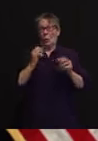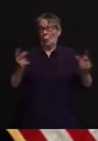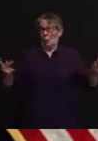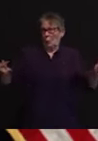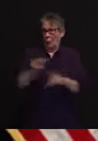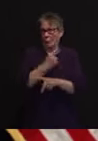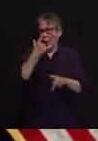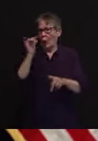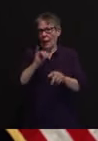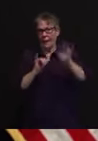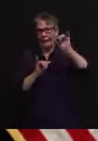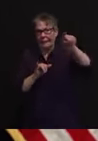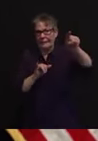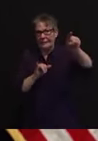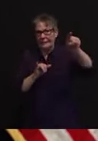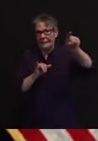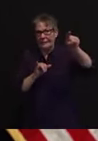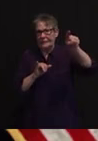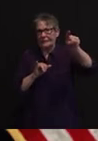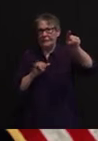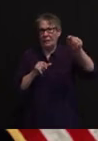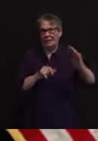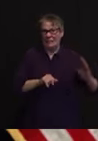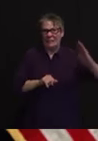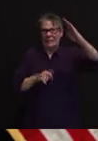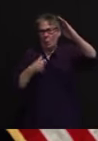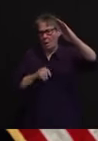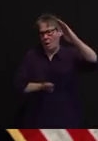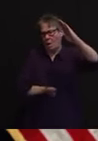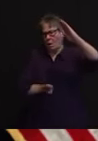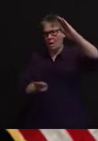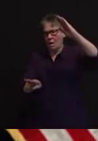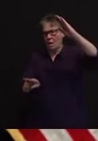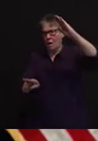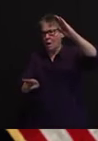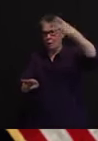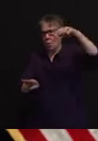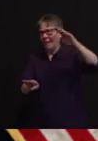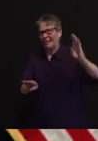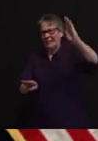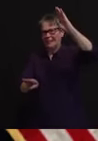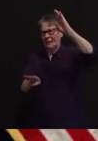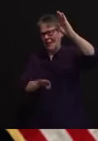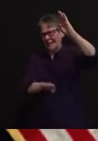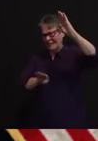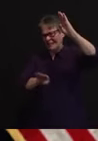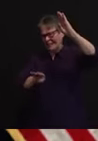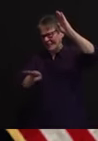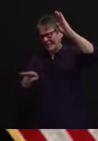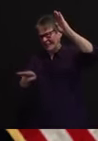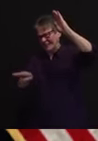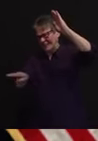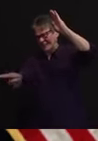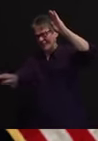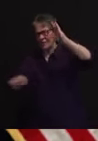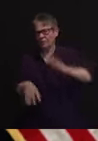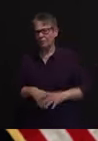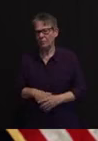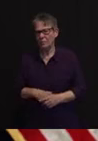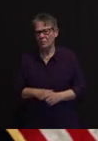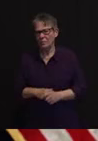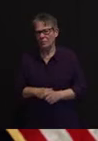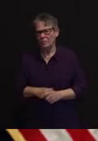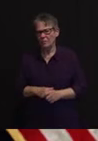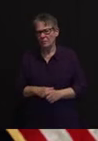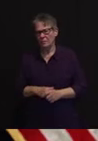it, by the way, could have been a lot worse. So folks, we've already probably dodged a significant chunk of this bullet. But may I